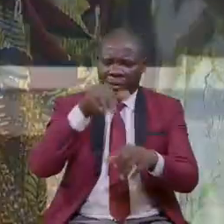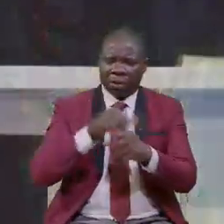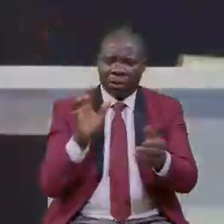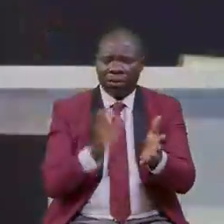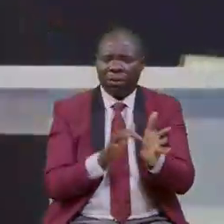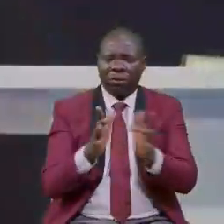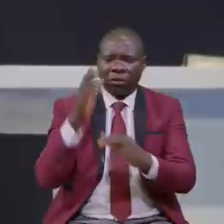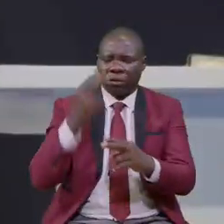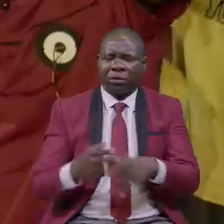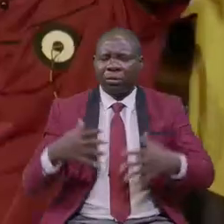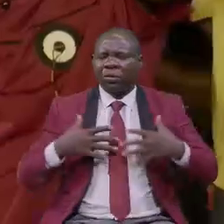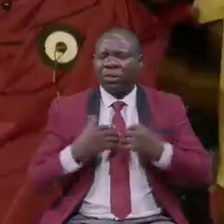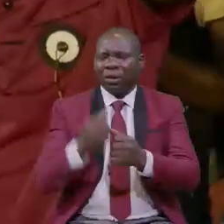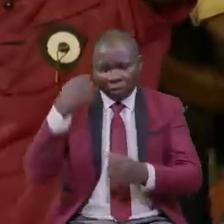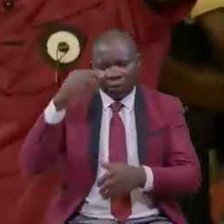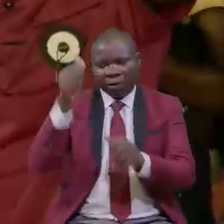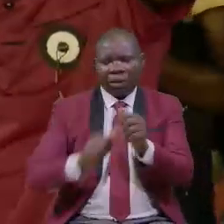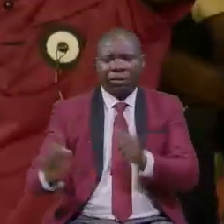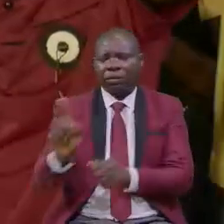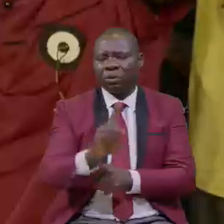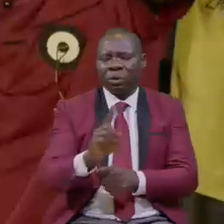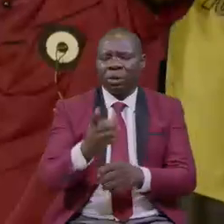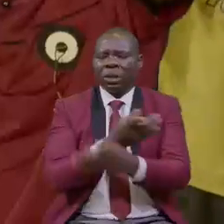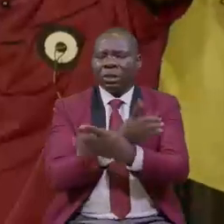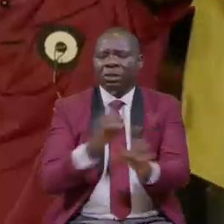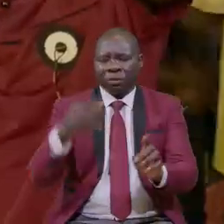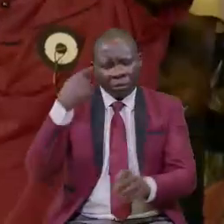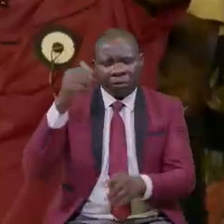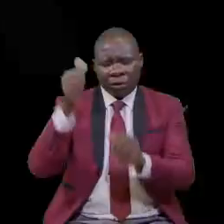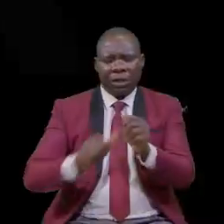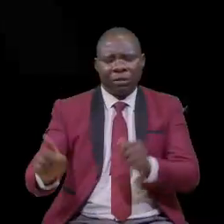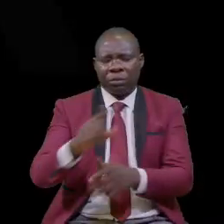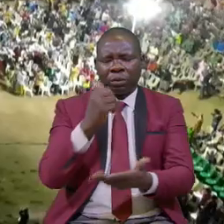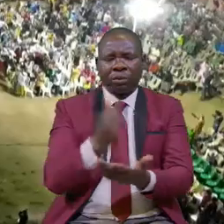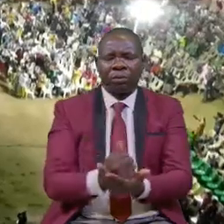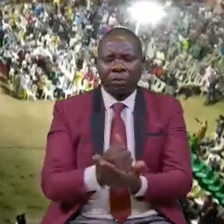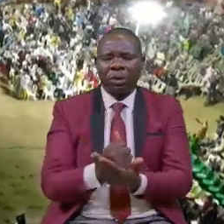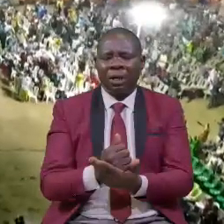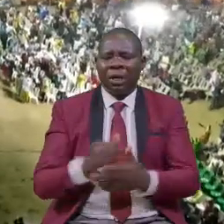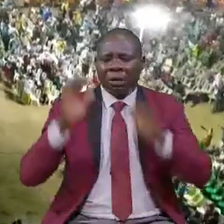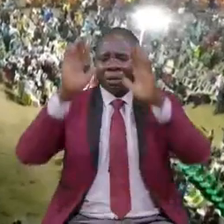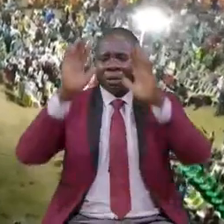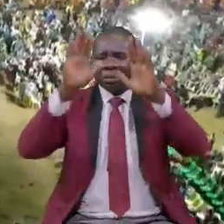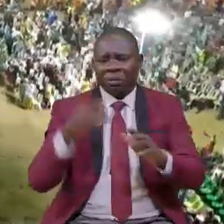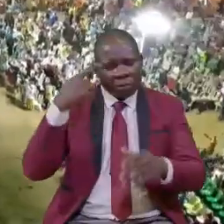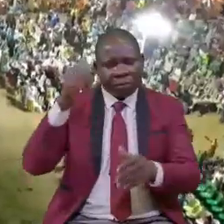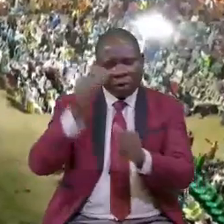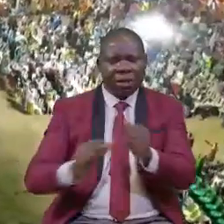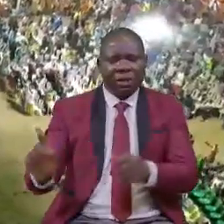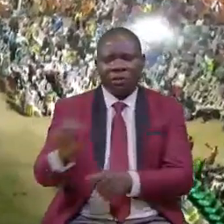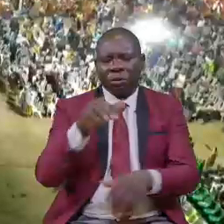Healing for everyone. Deliverance for everyone. Miracle for